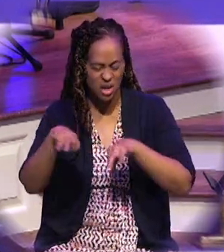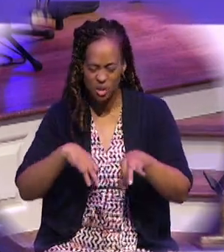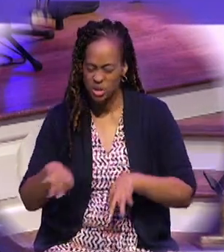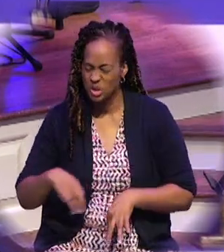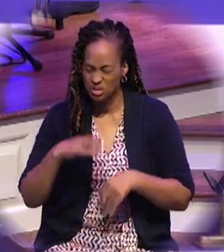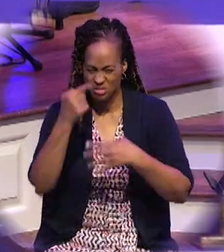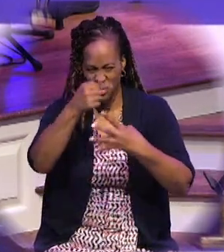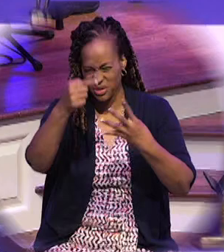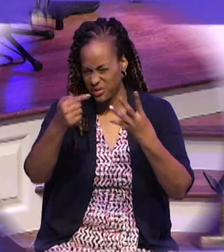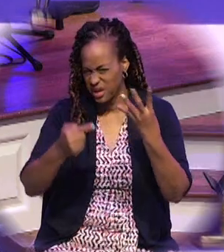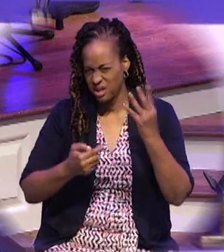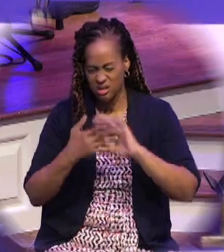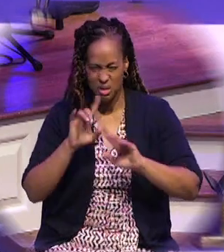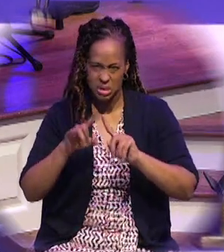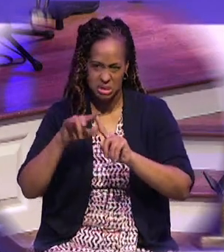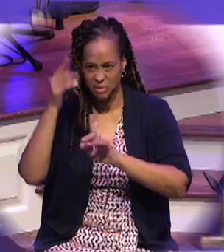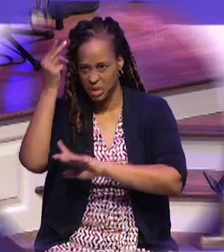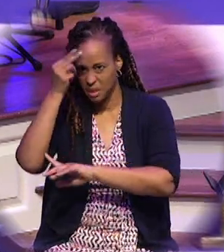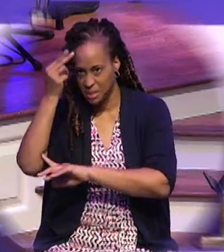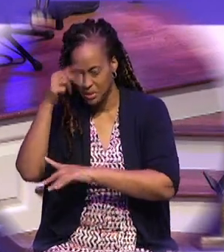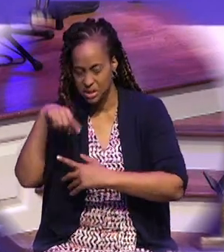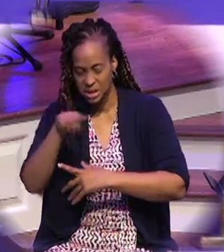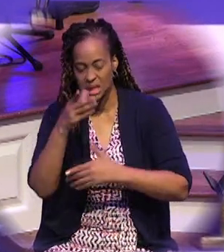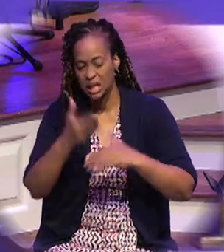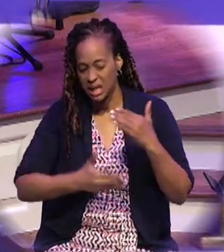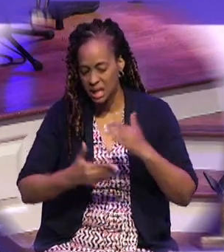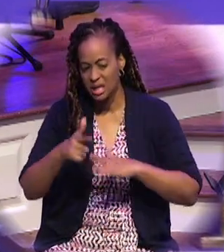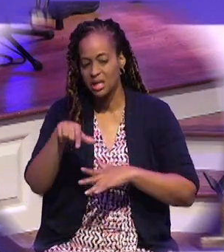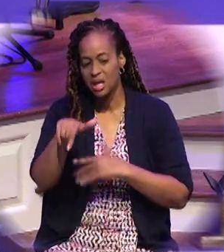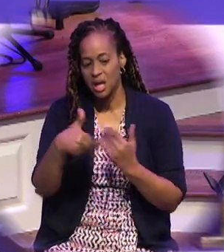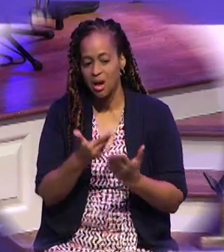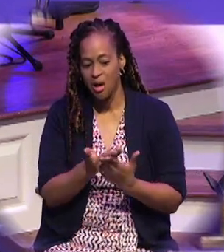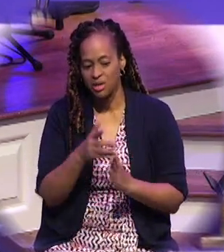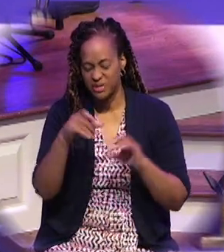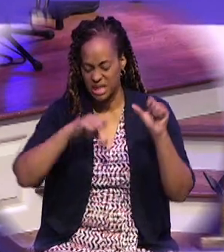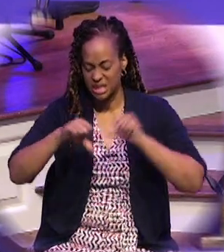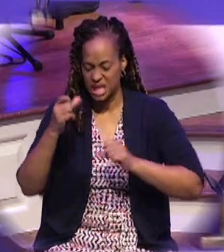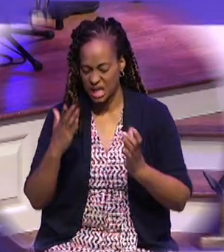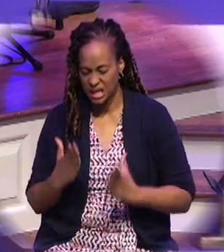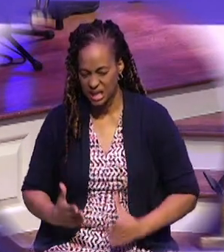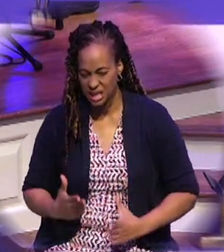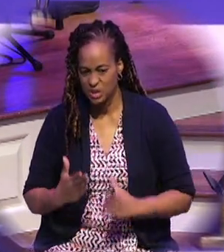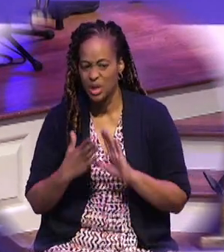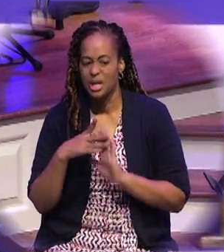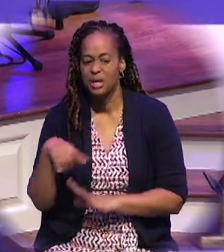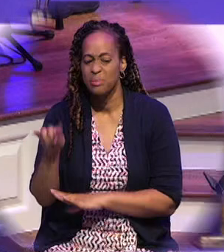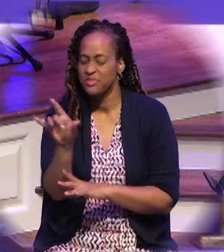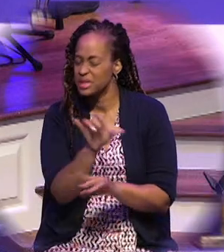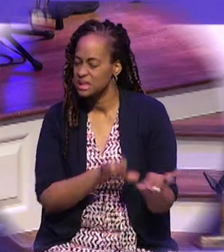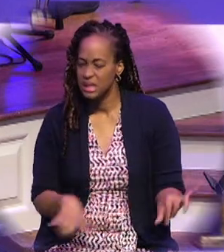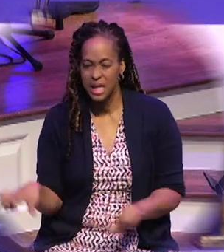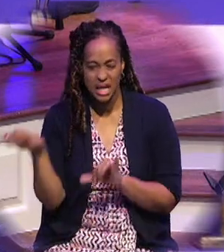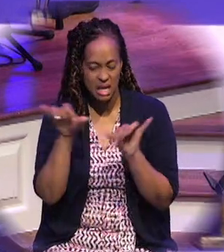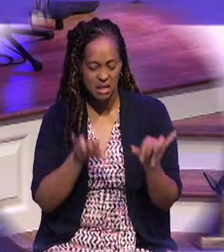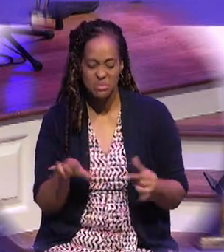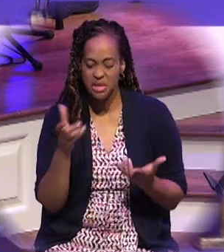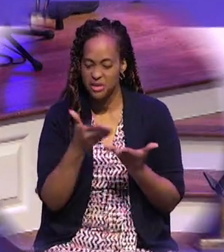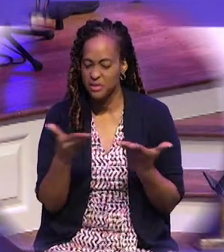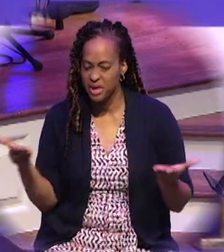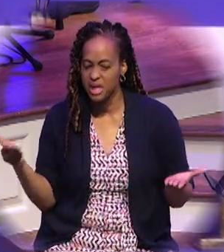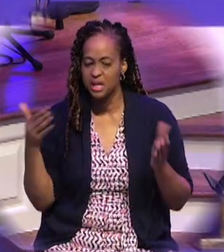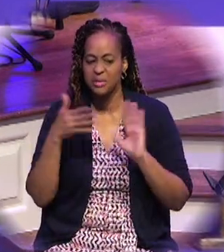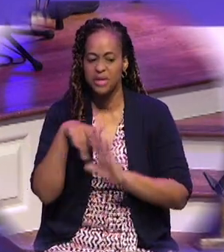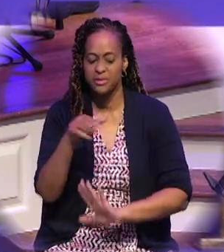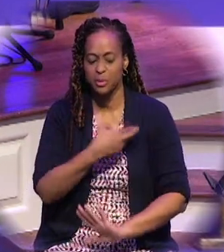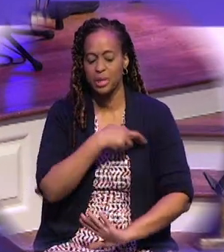these hypotheses and really at the end accuses all of these science of falling for the same thing that the